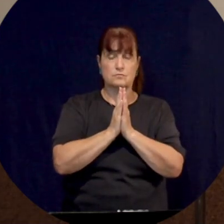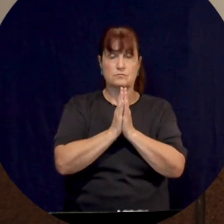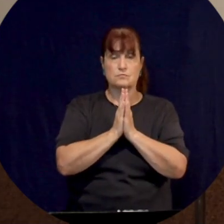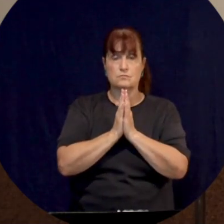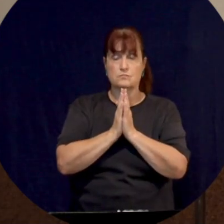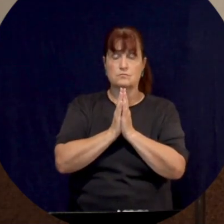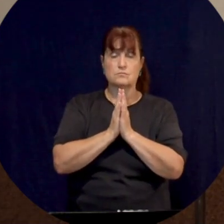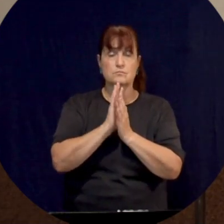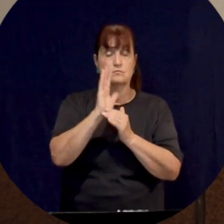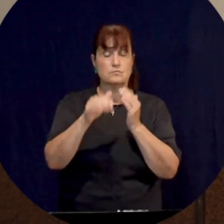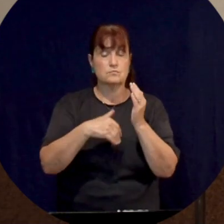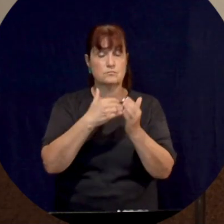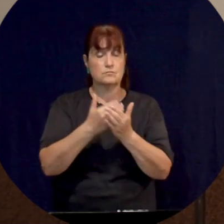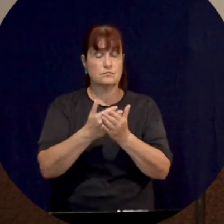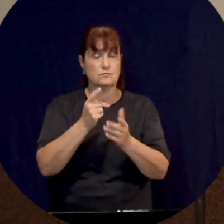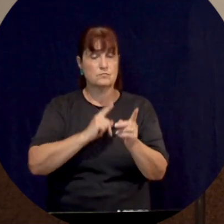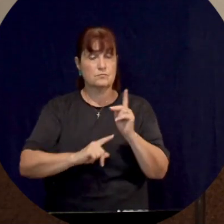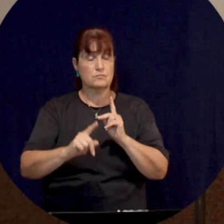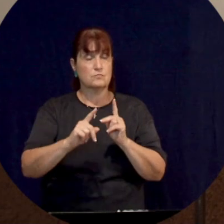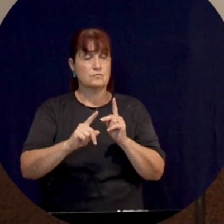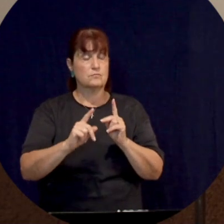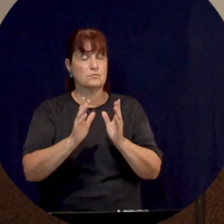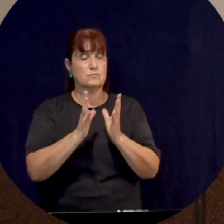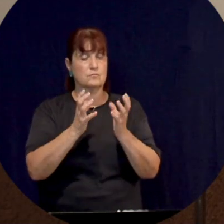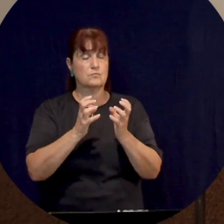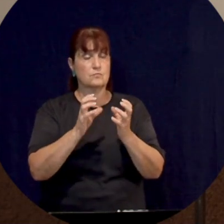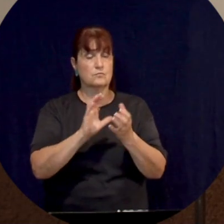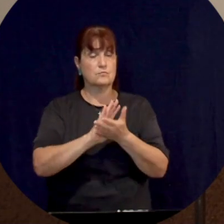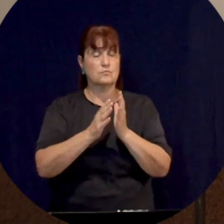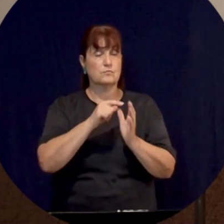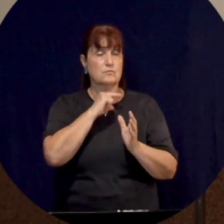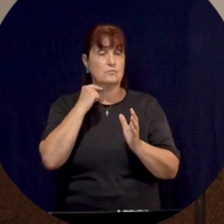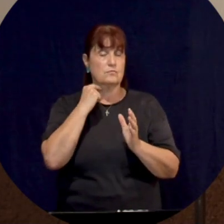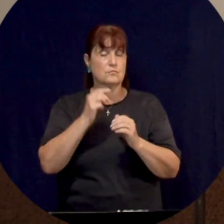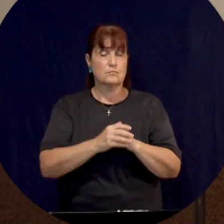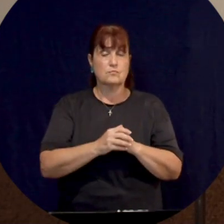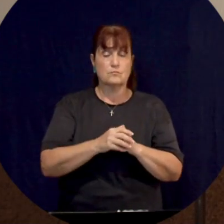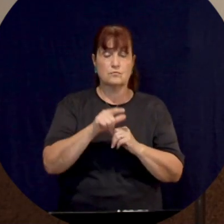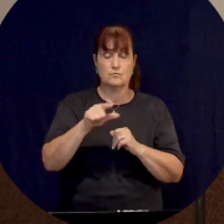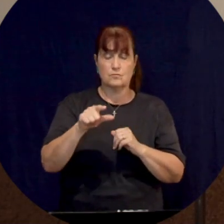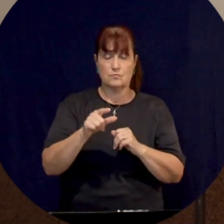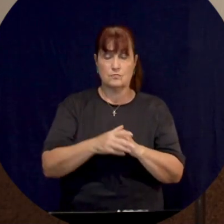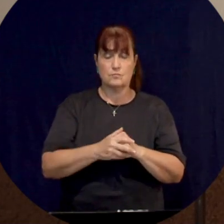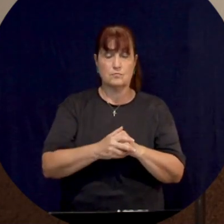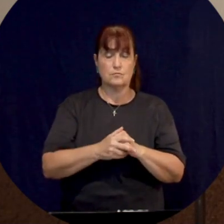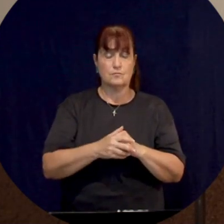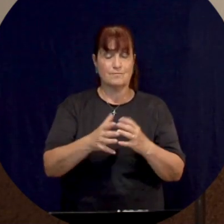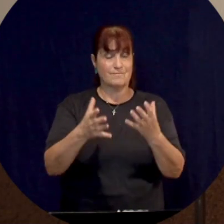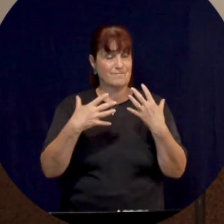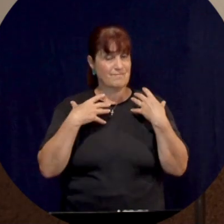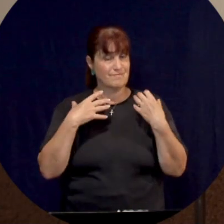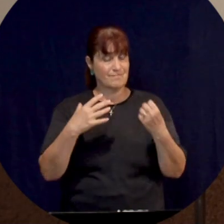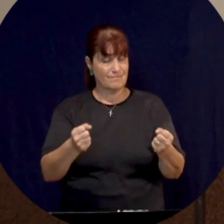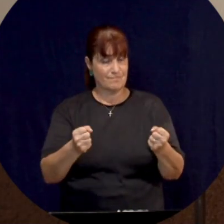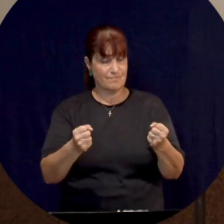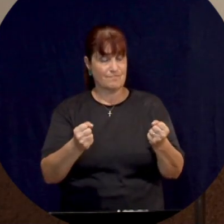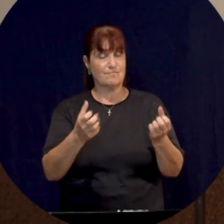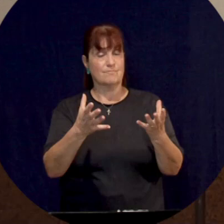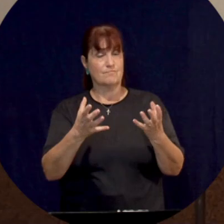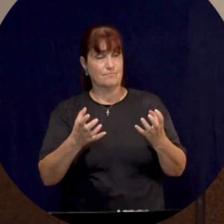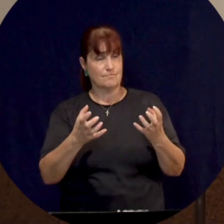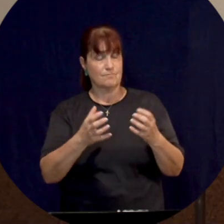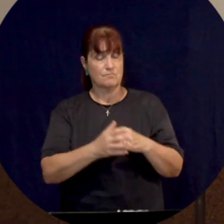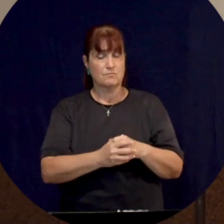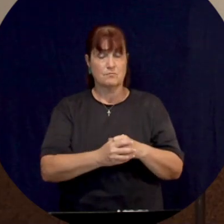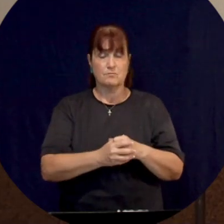prayer. For all candidates for priesthood in our diocese, that they may have the courage of their convictions and